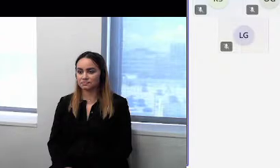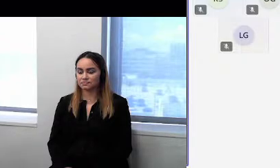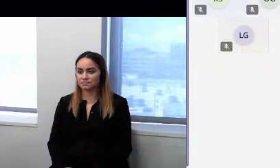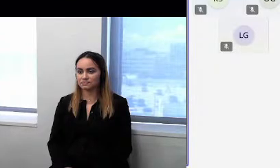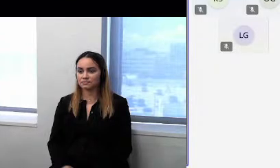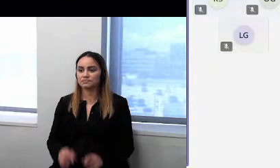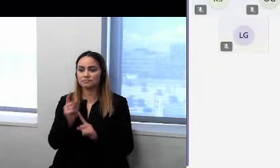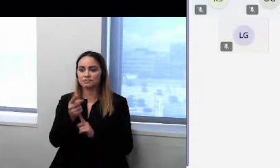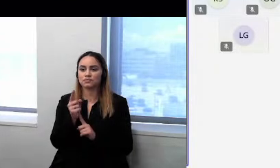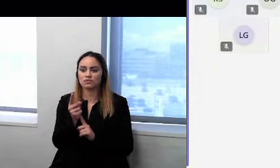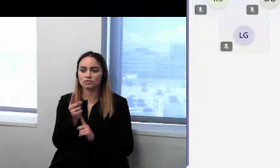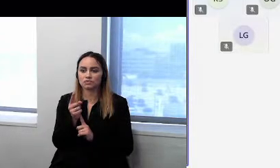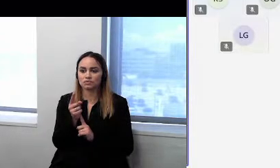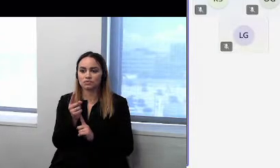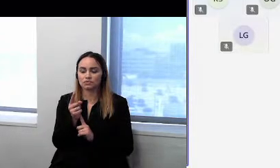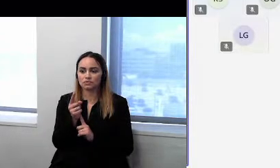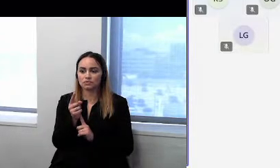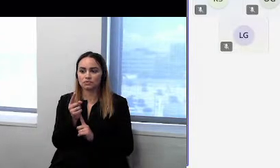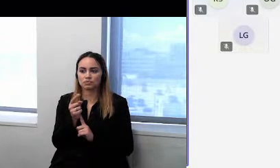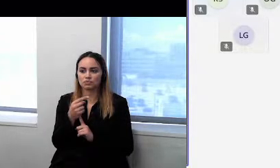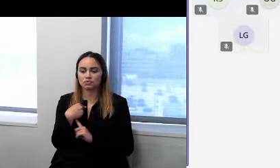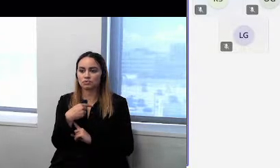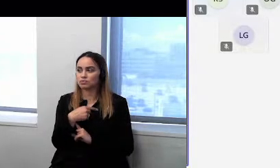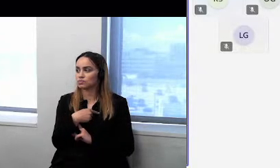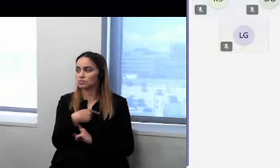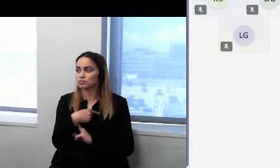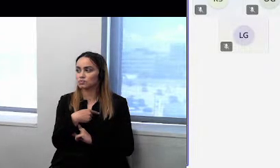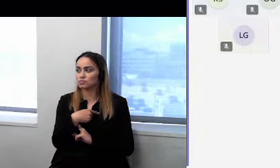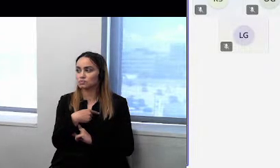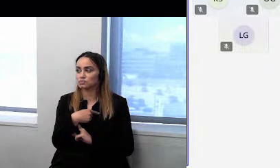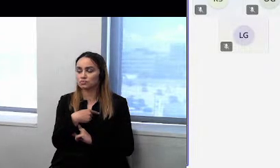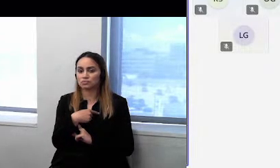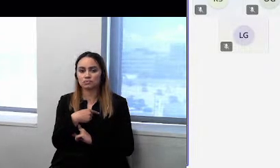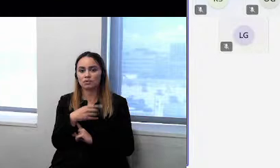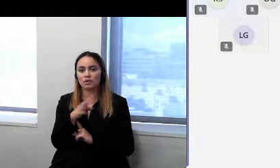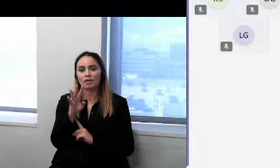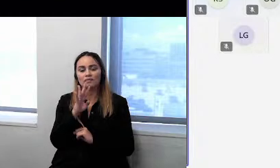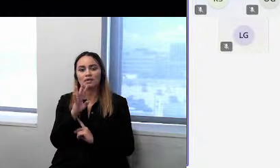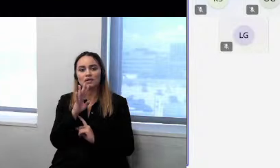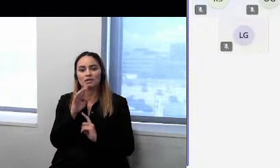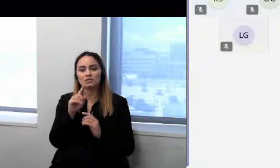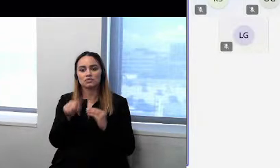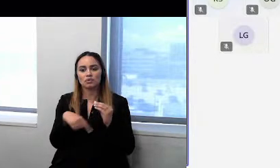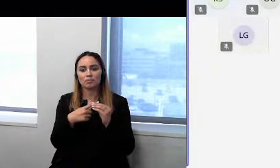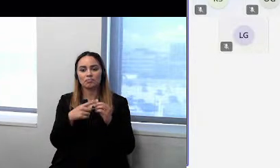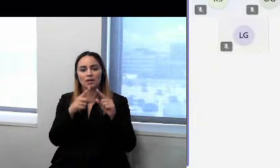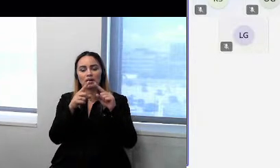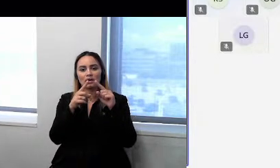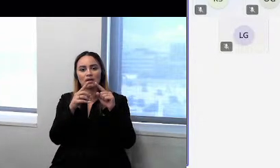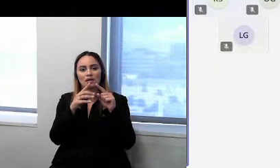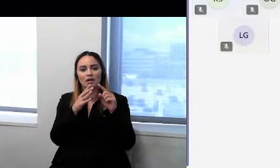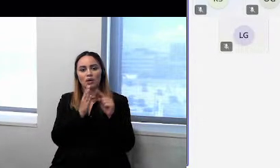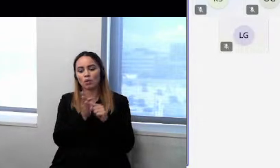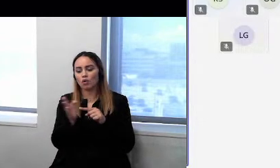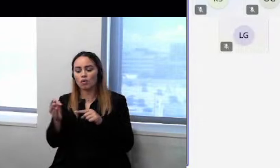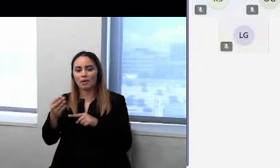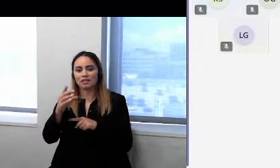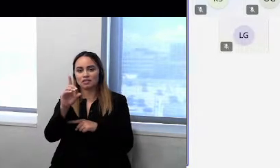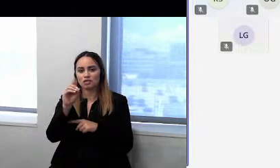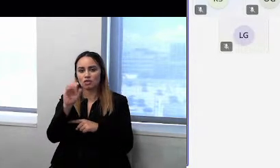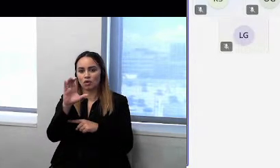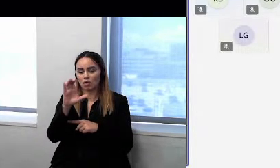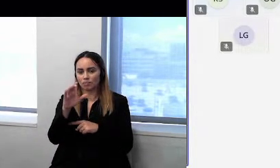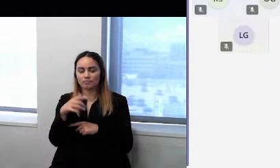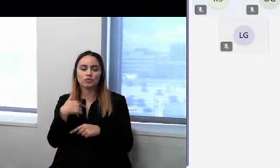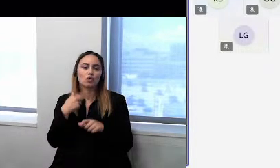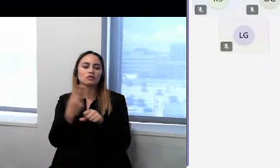one second. We are not going to have questions on the duck curve. Well, he mentioned, I'm just using it to say what he's placed